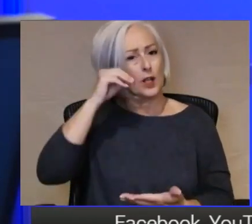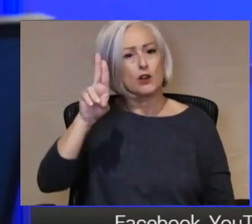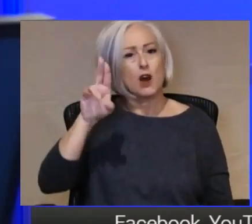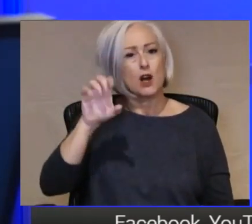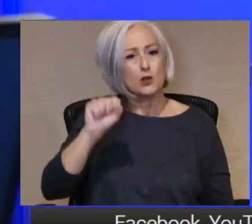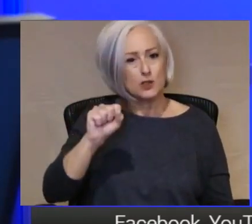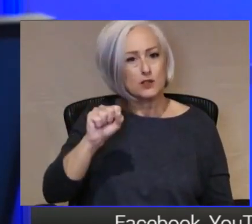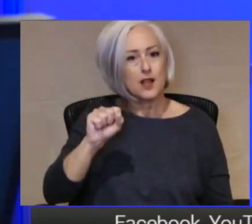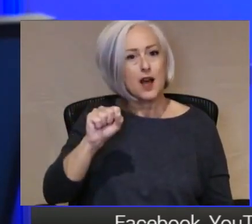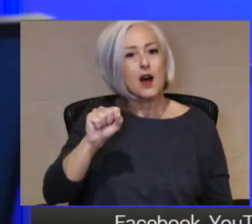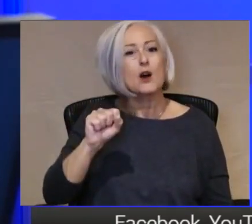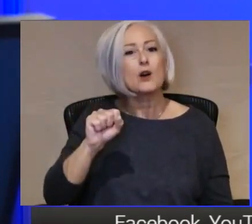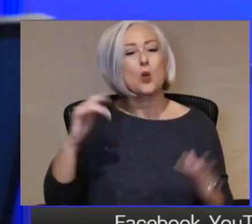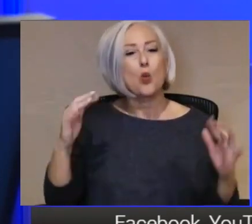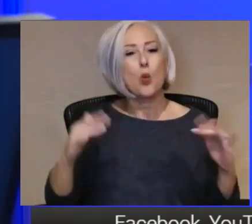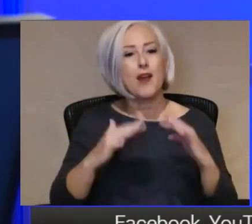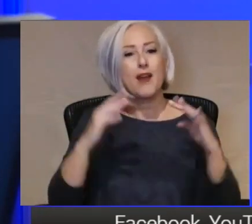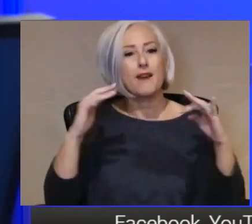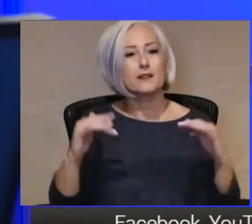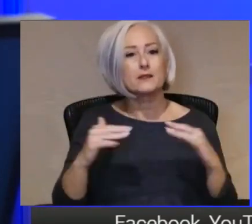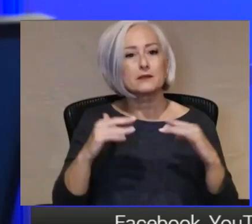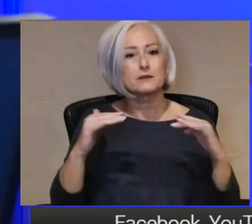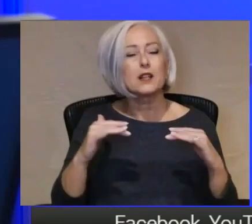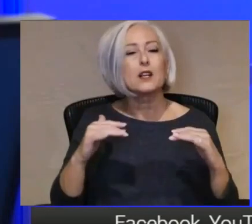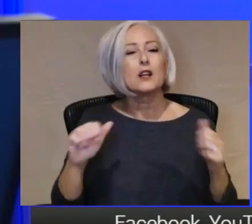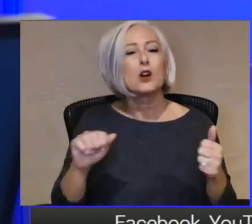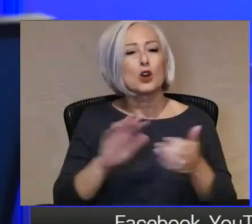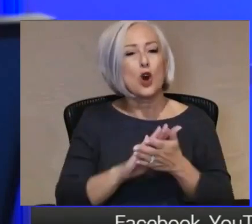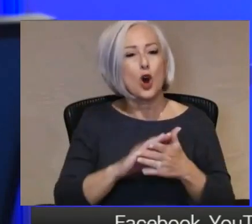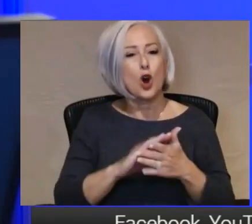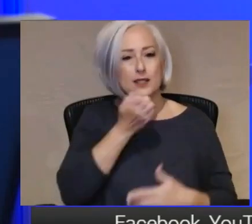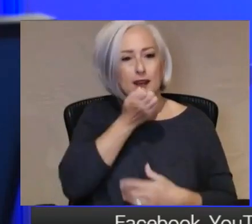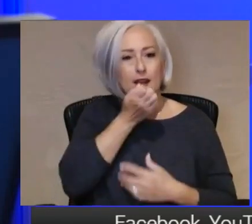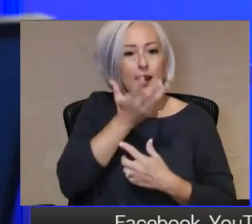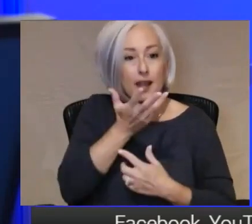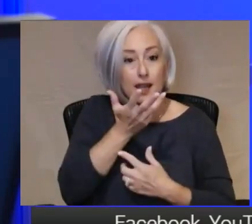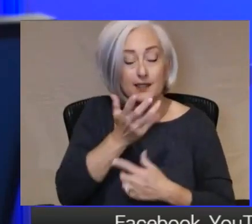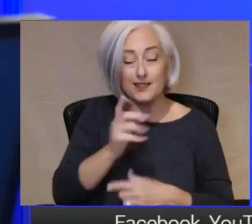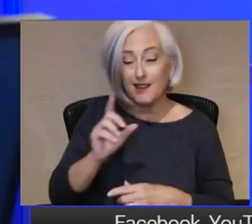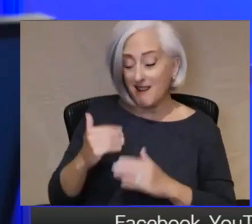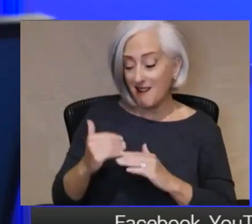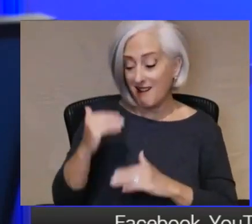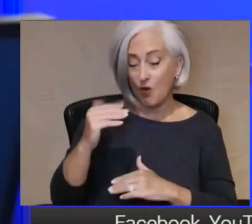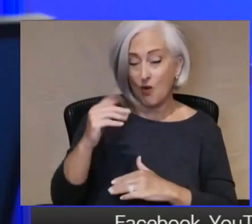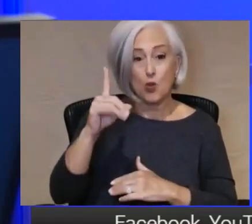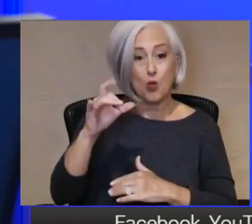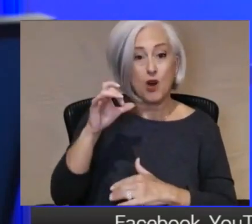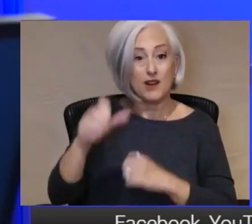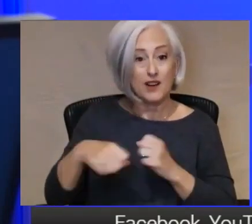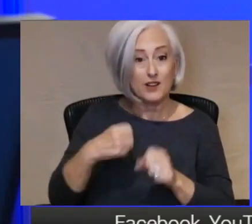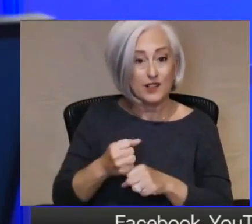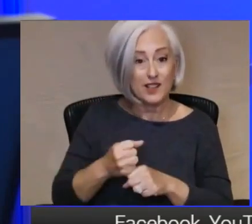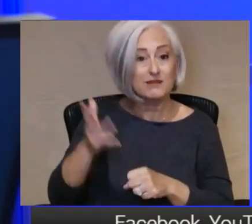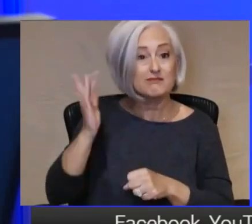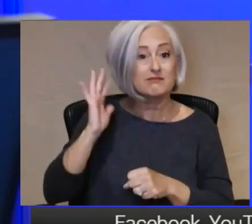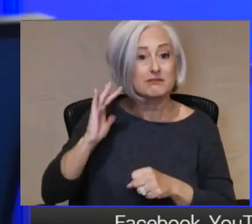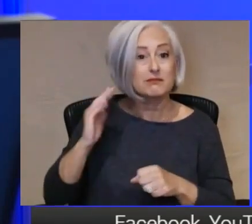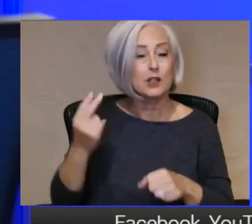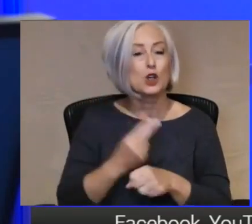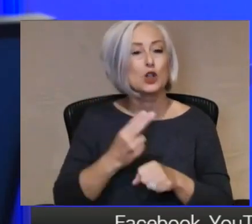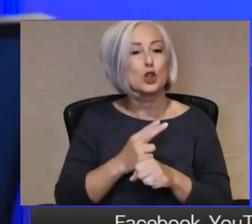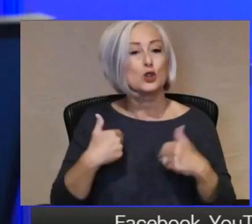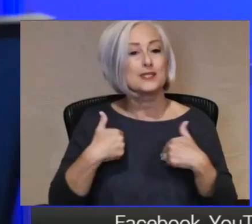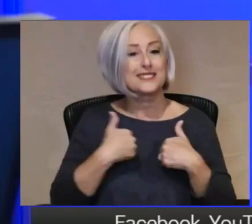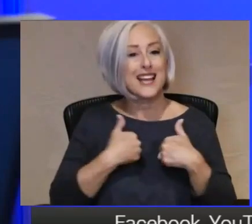heat. And initially, of course, 100 years ago, it was used in animals to destroy tissue and tumors. So this